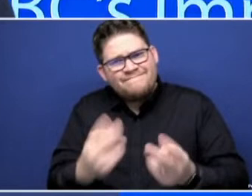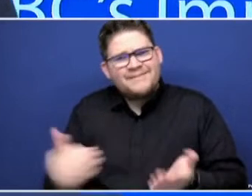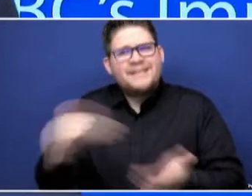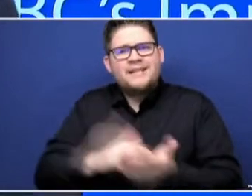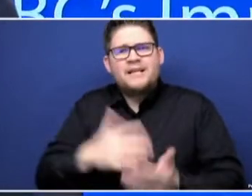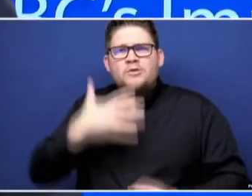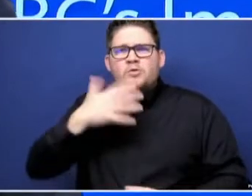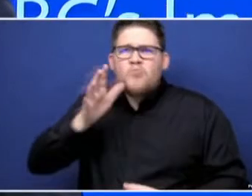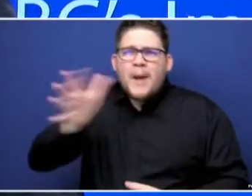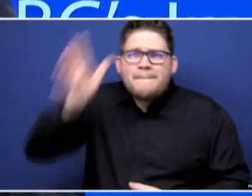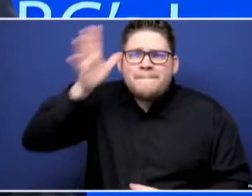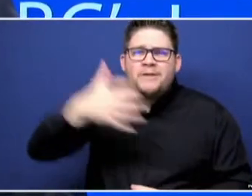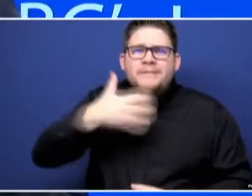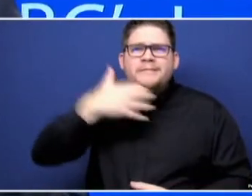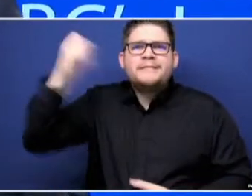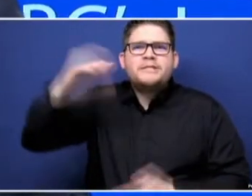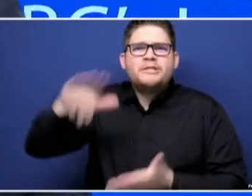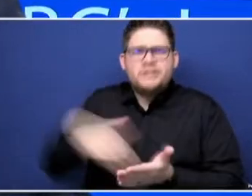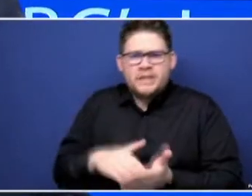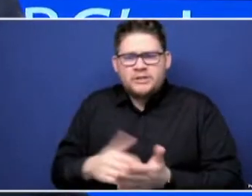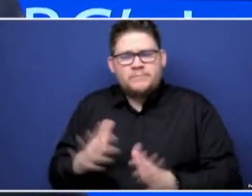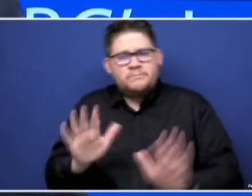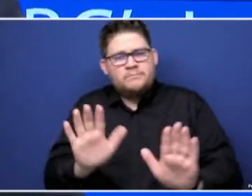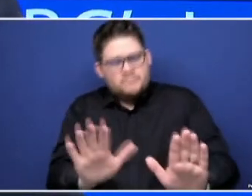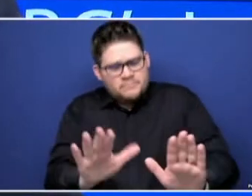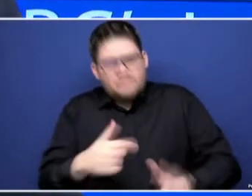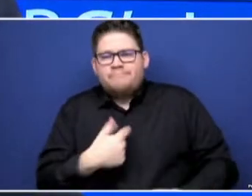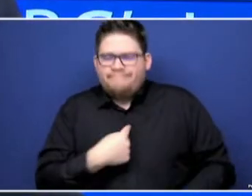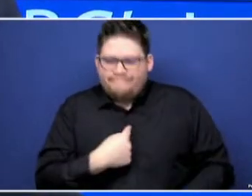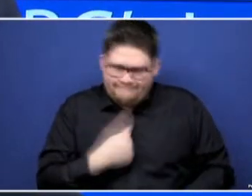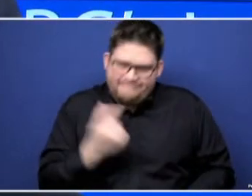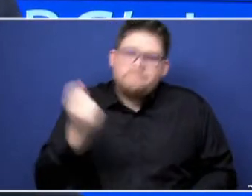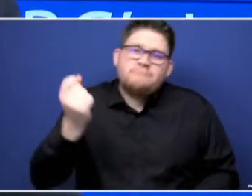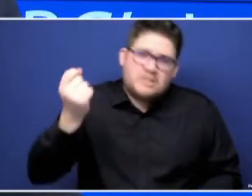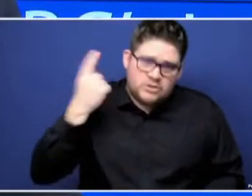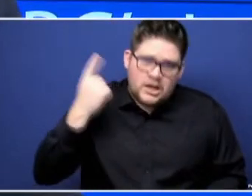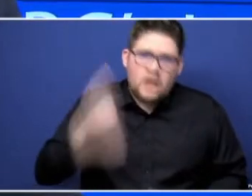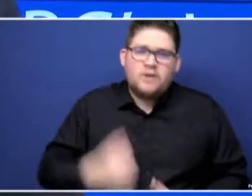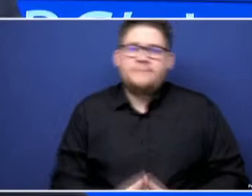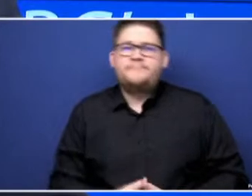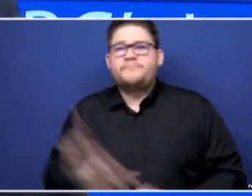follow-up. First question today is from Richard Zisman, Global News.